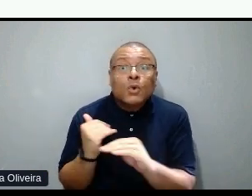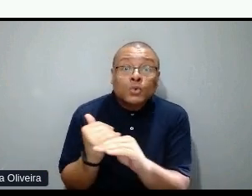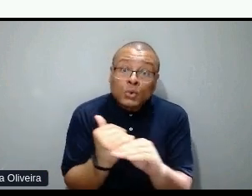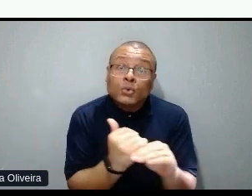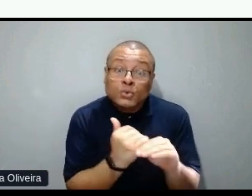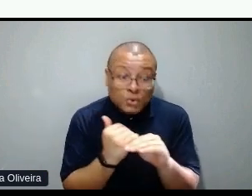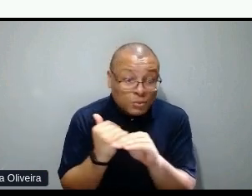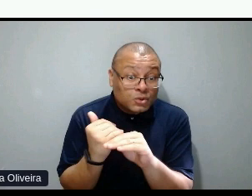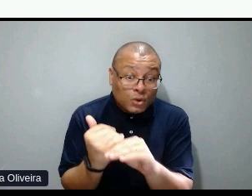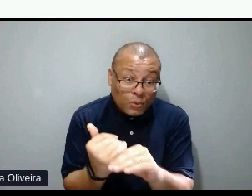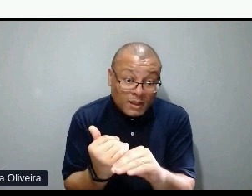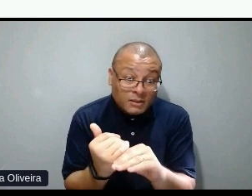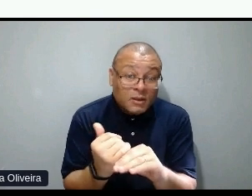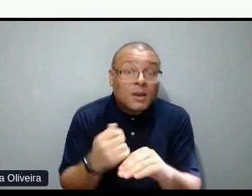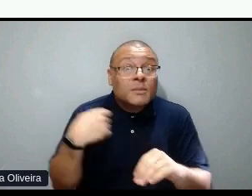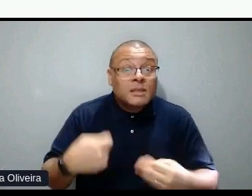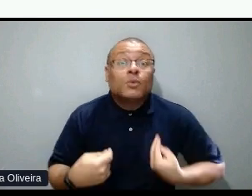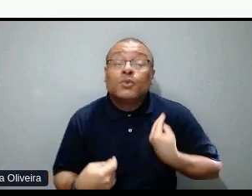that we need equal